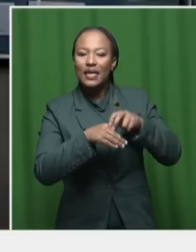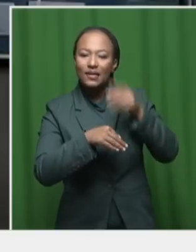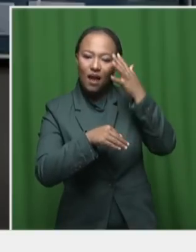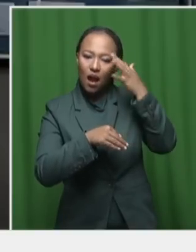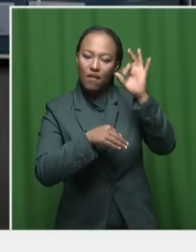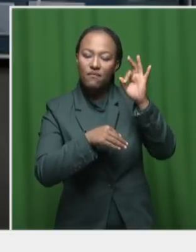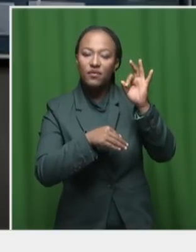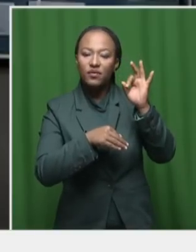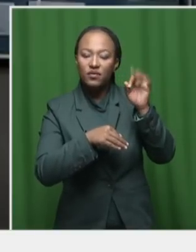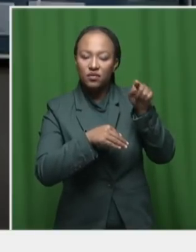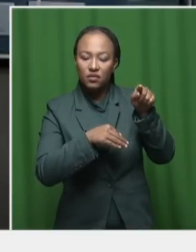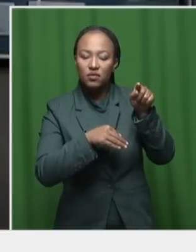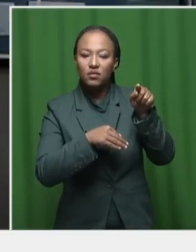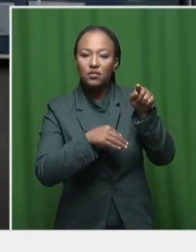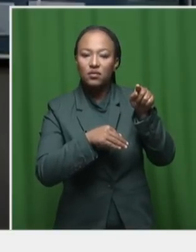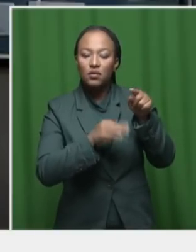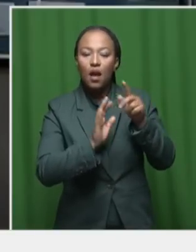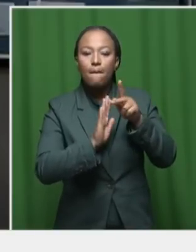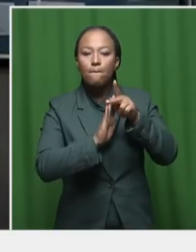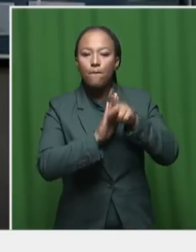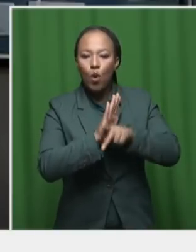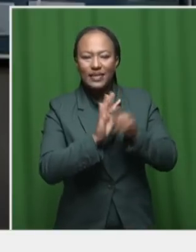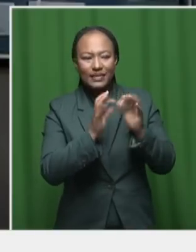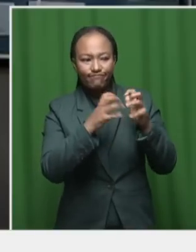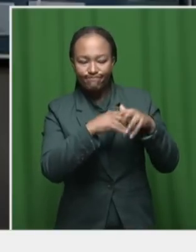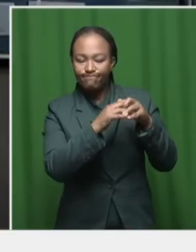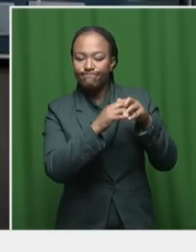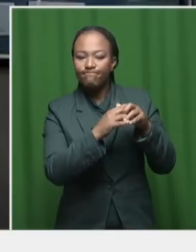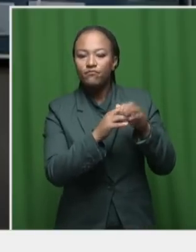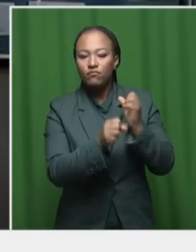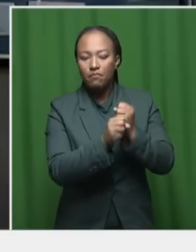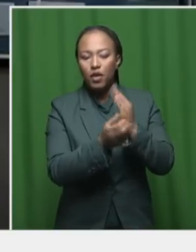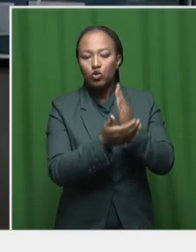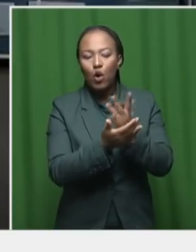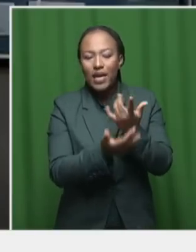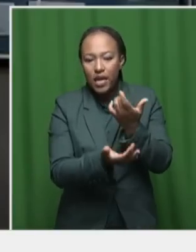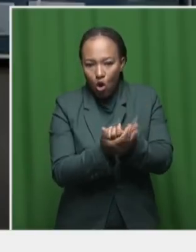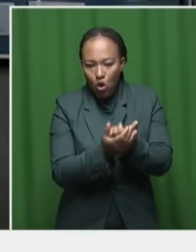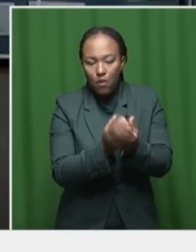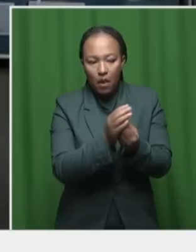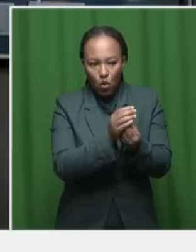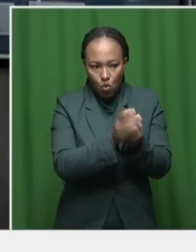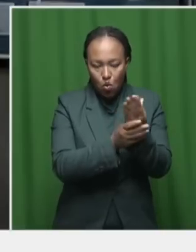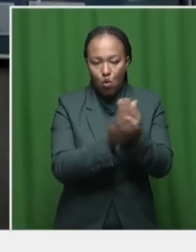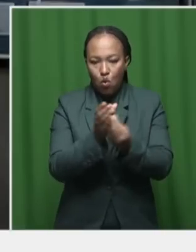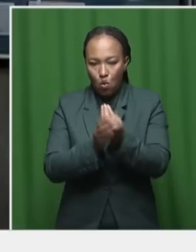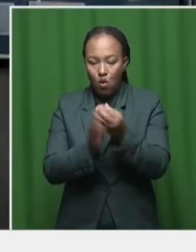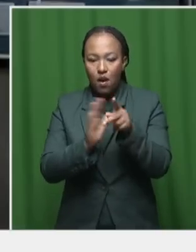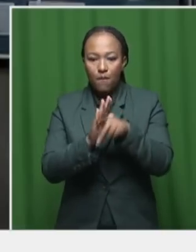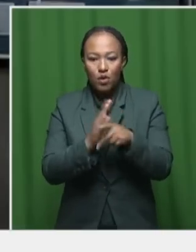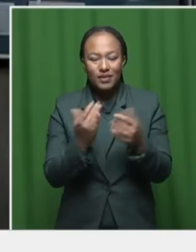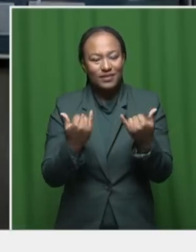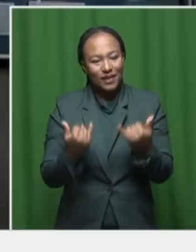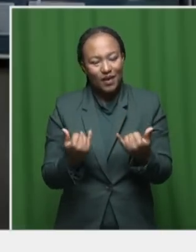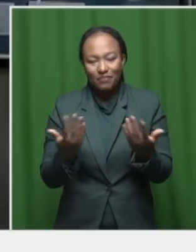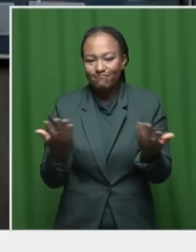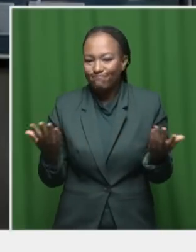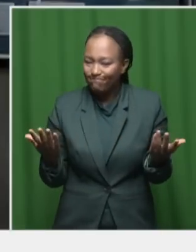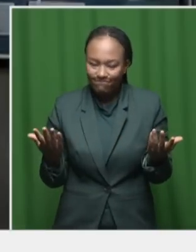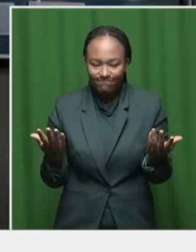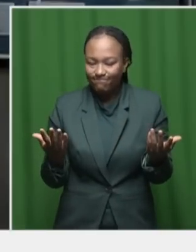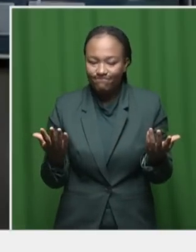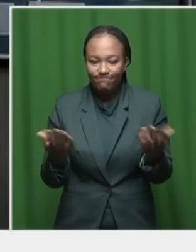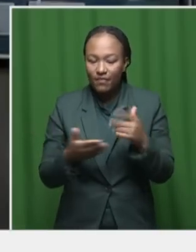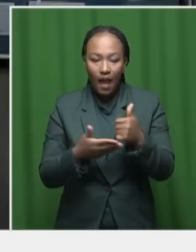puts the right policies in place to get the economy to grow eventually. And certainly the policies that we have in place at the moment is